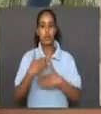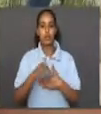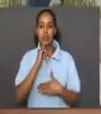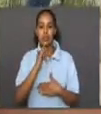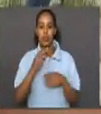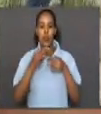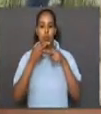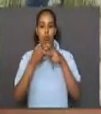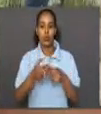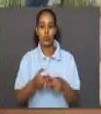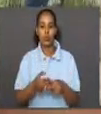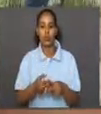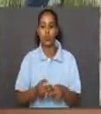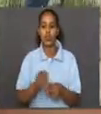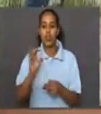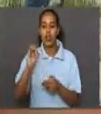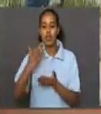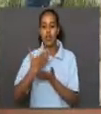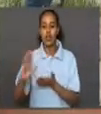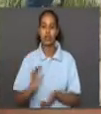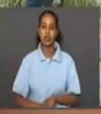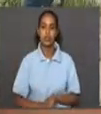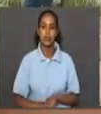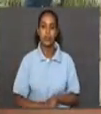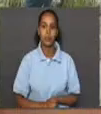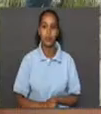process is called eutrophication.